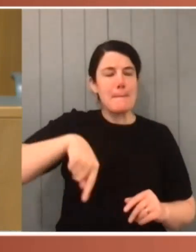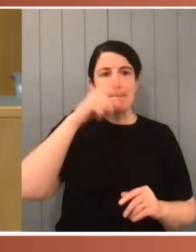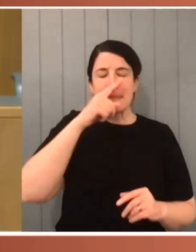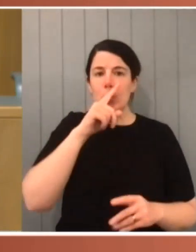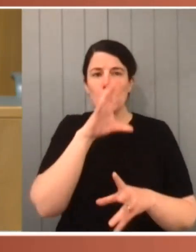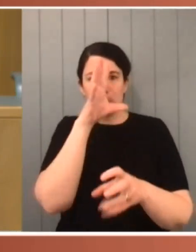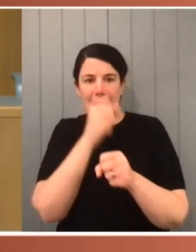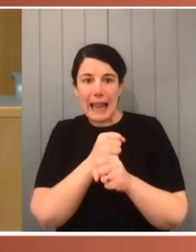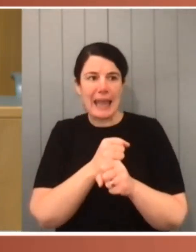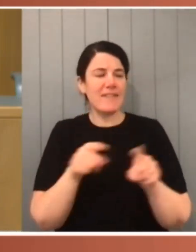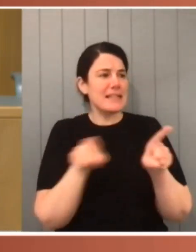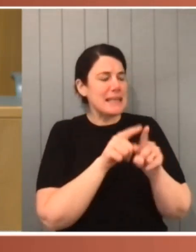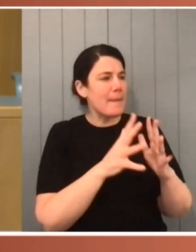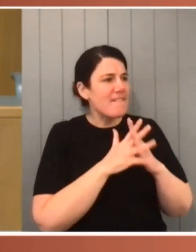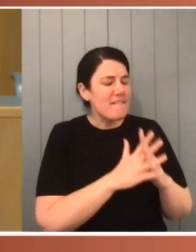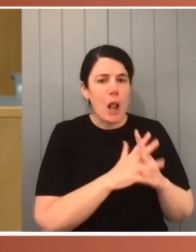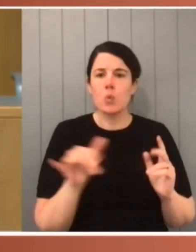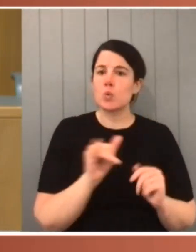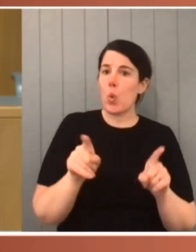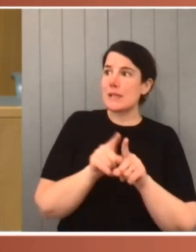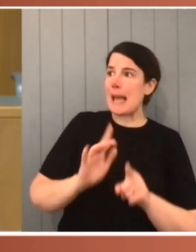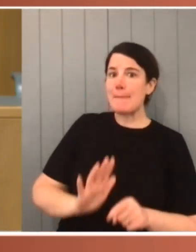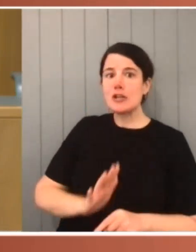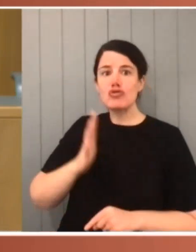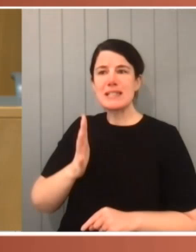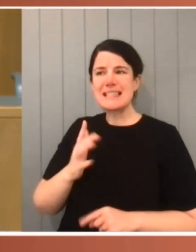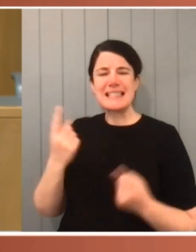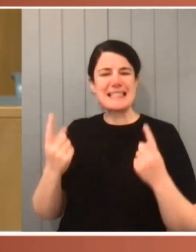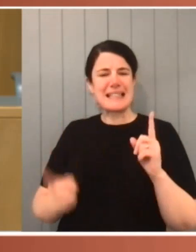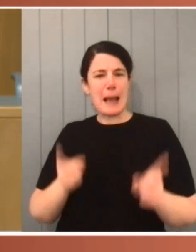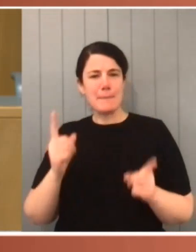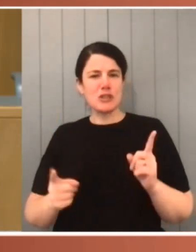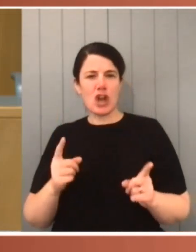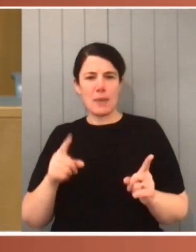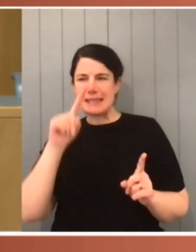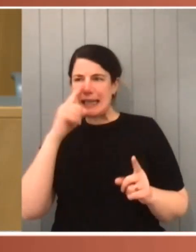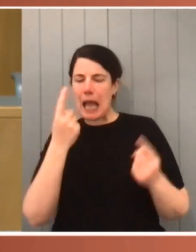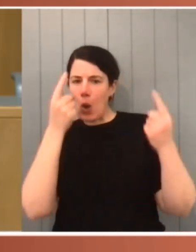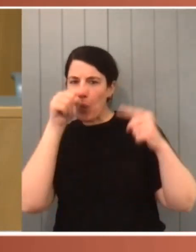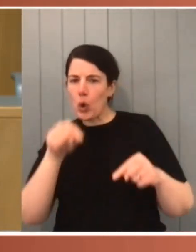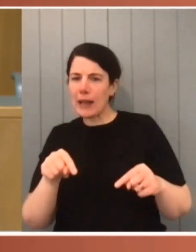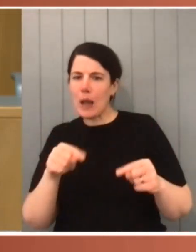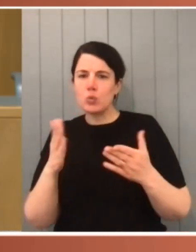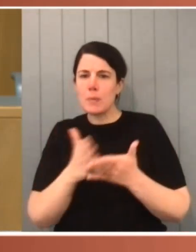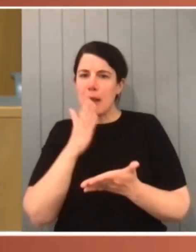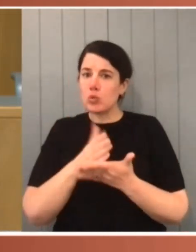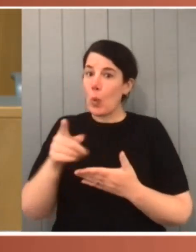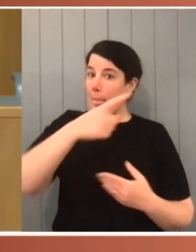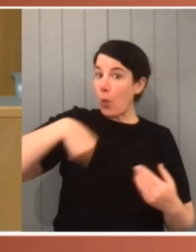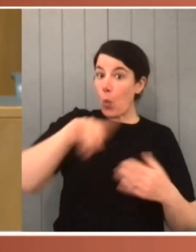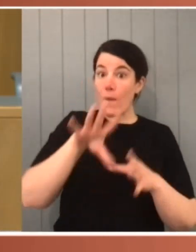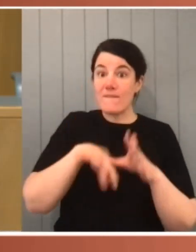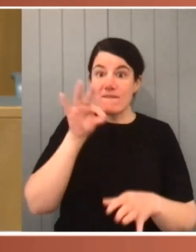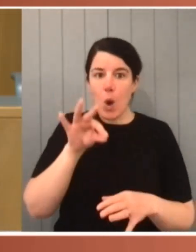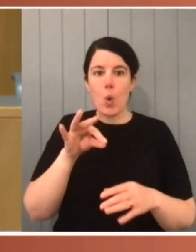same values or who have similar interests sometimes might not be able to coordinate and ensure that they all vote and therefore that their cause